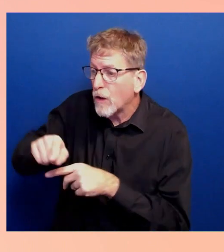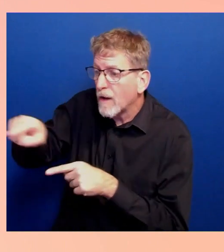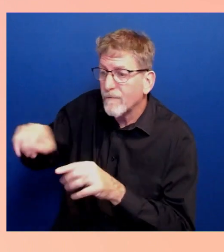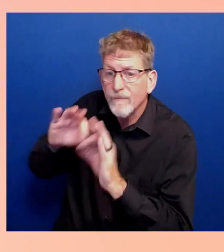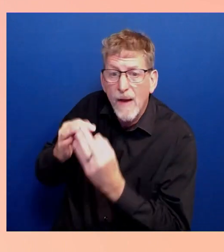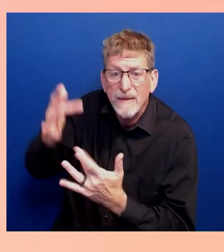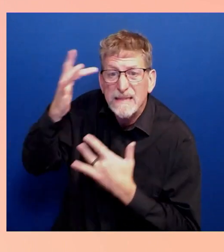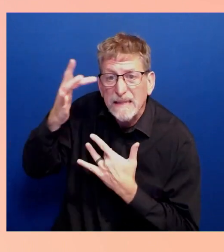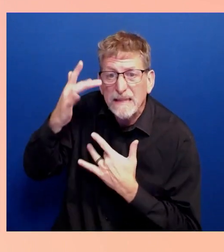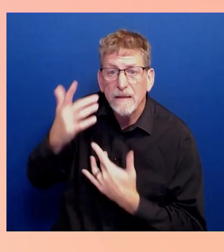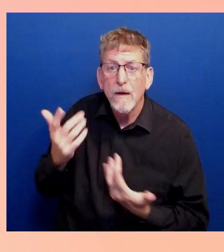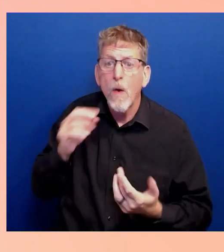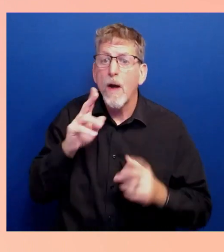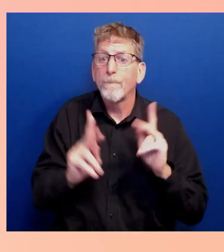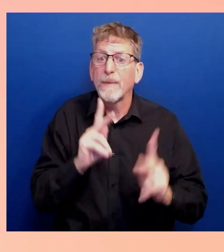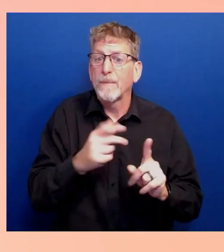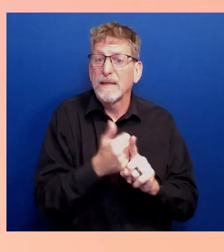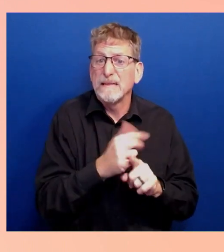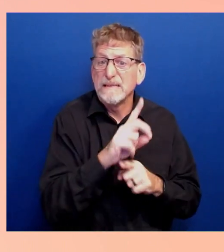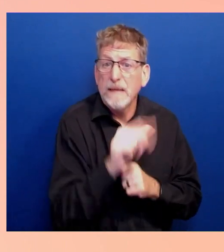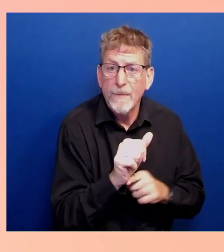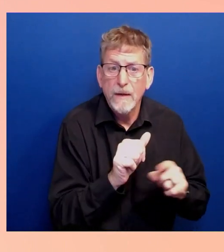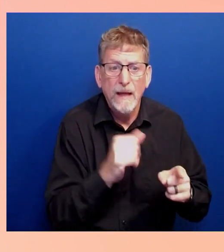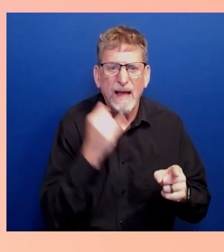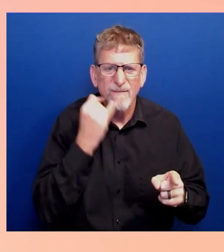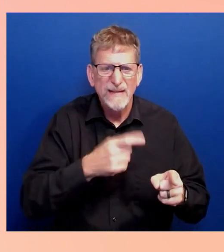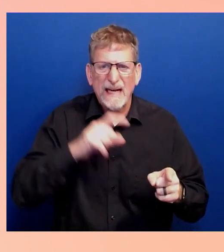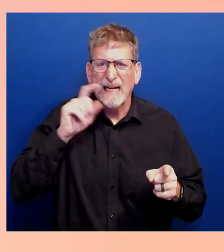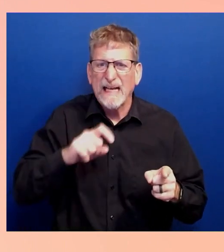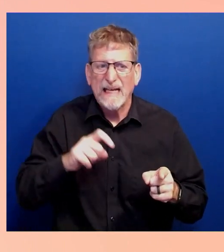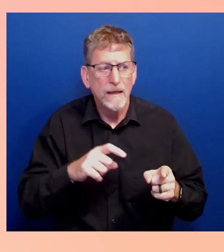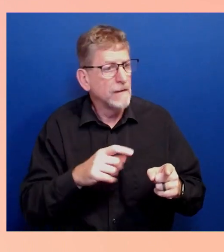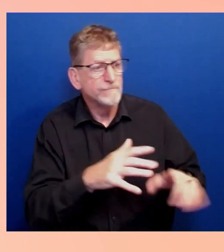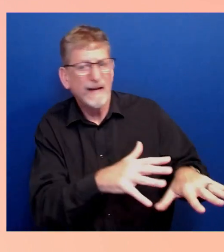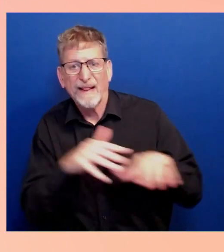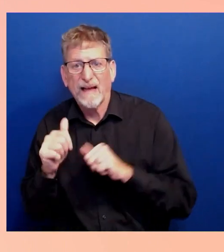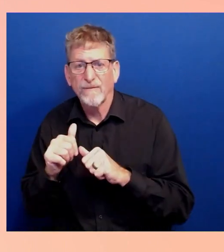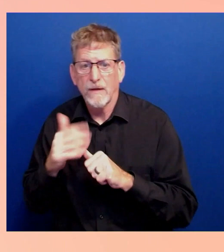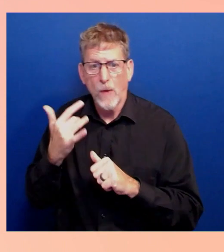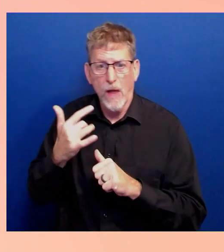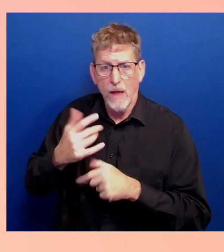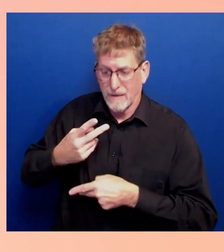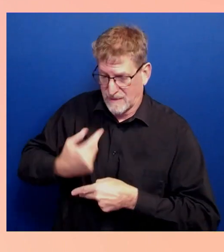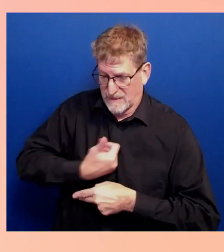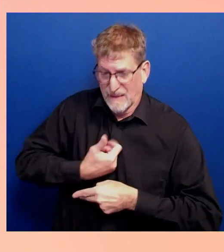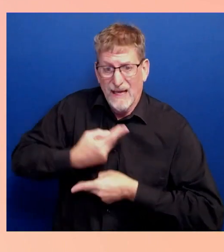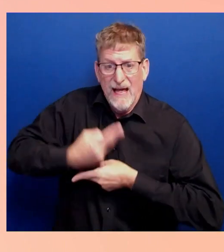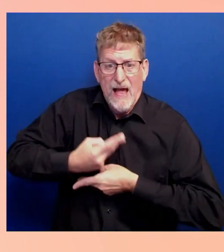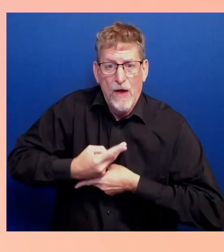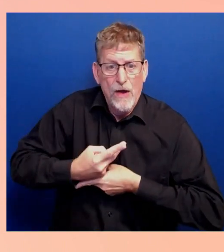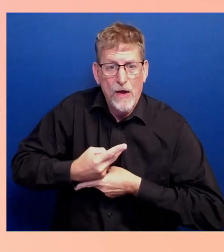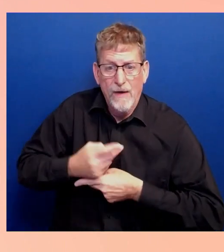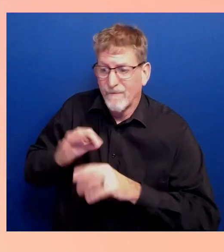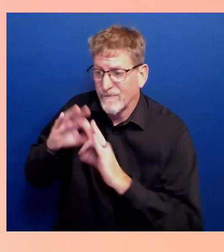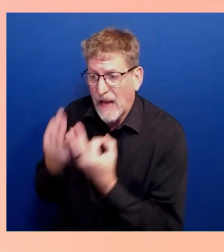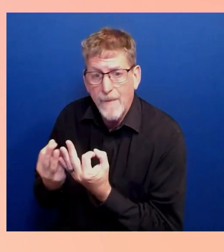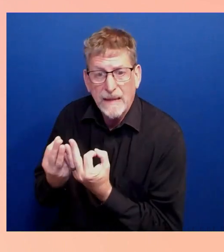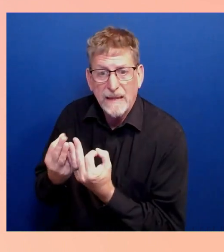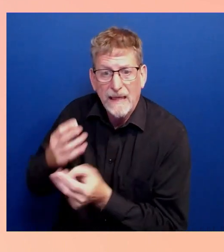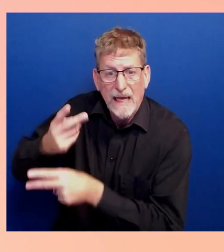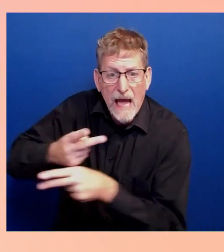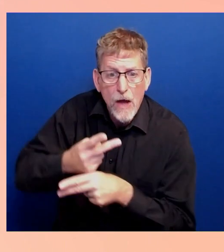more leave, not only to manage our own health, but to care for our own families, because we're parents too, right? We have parents